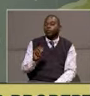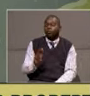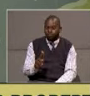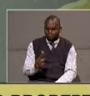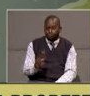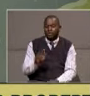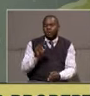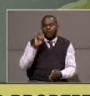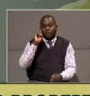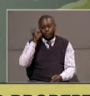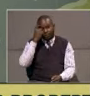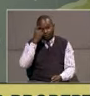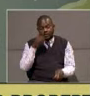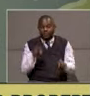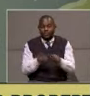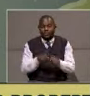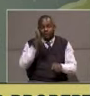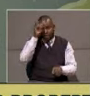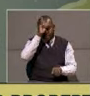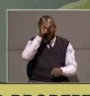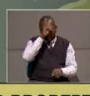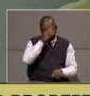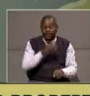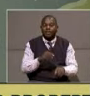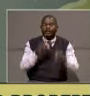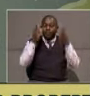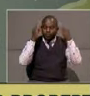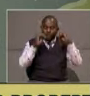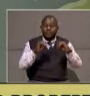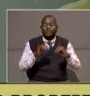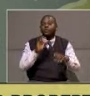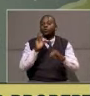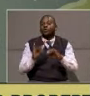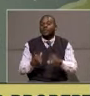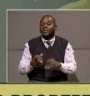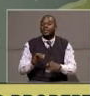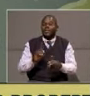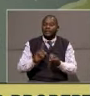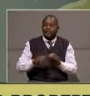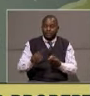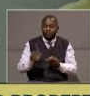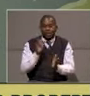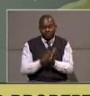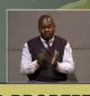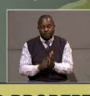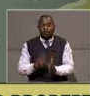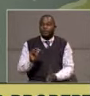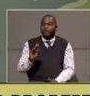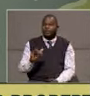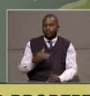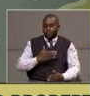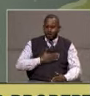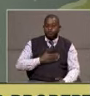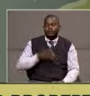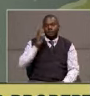the government and the kingdom at State House Entebbe. President Museveni signed the MOU on behalf of